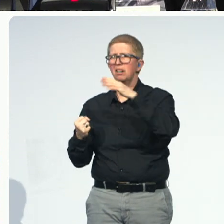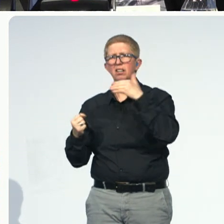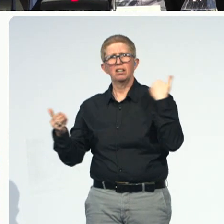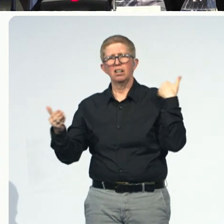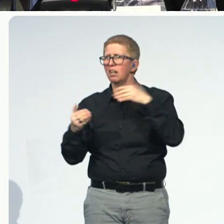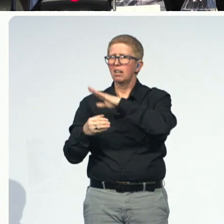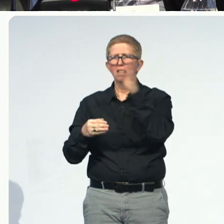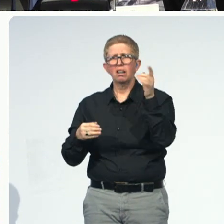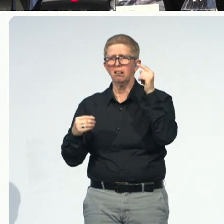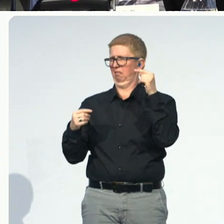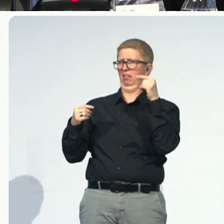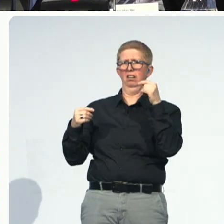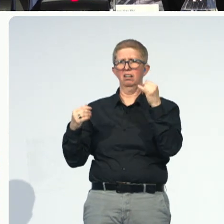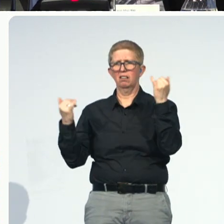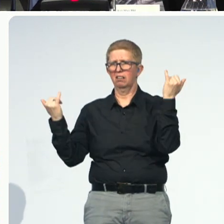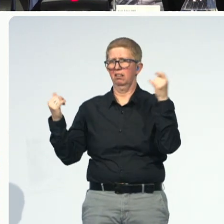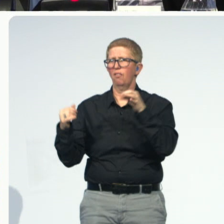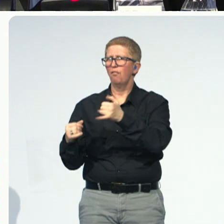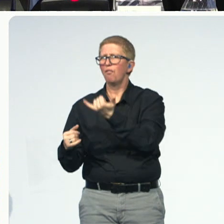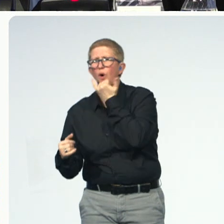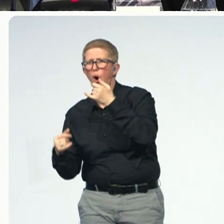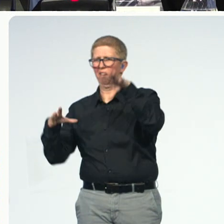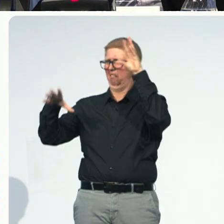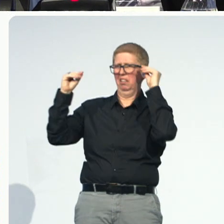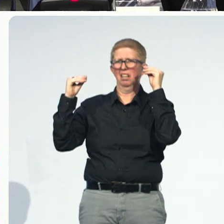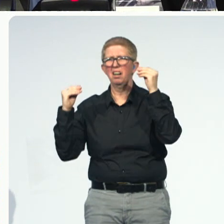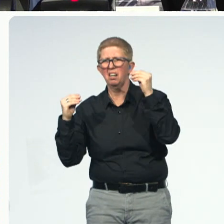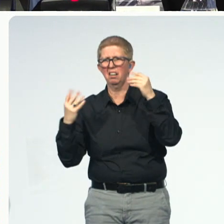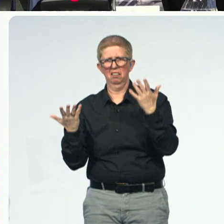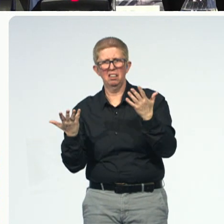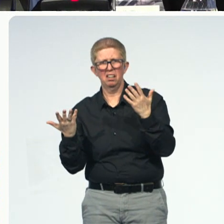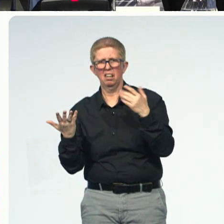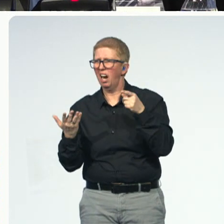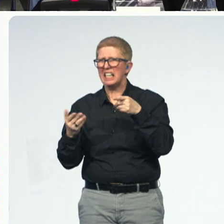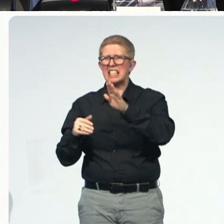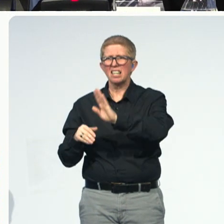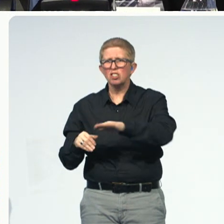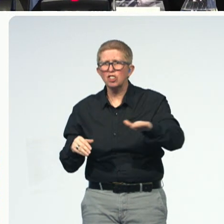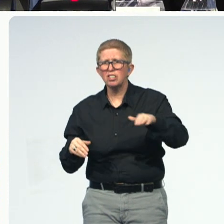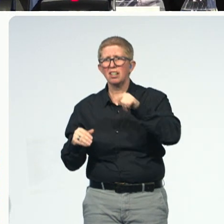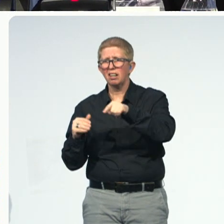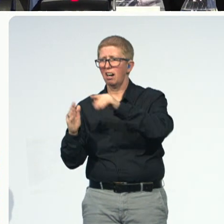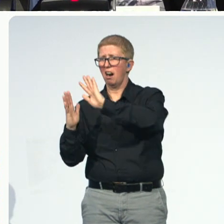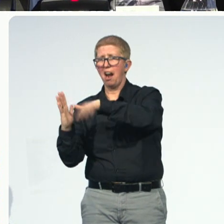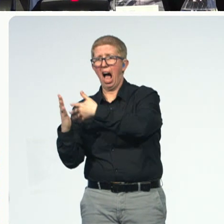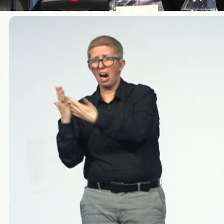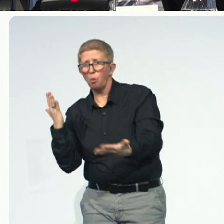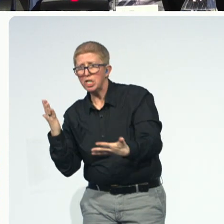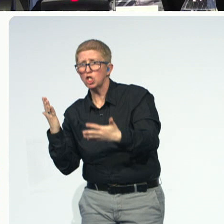education. And so many parents are afraid that learning sign language will impede oral language development.